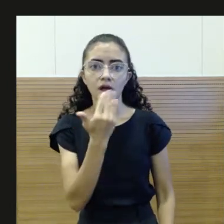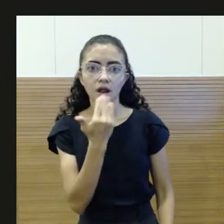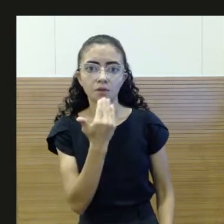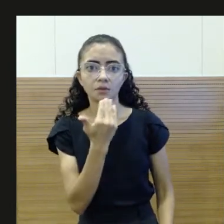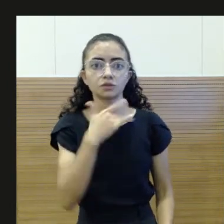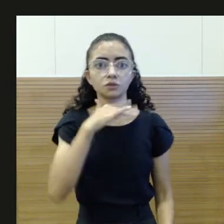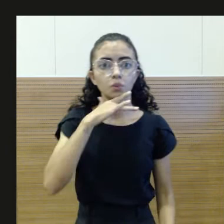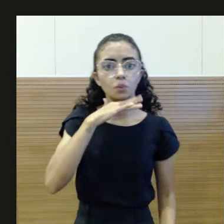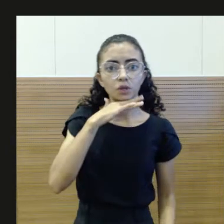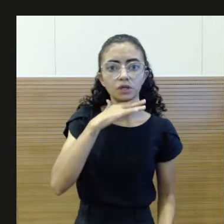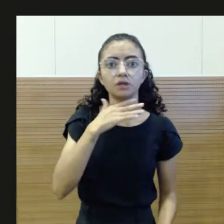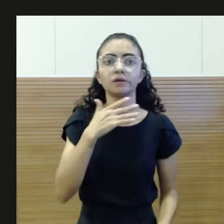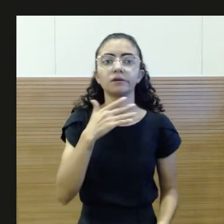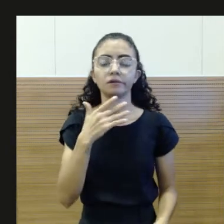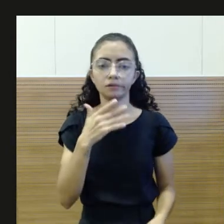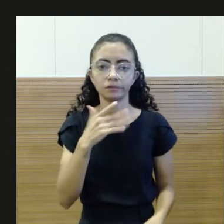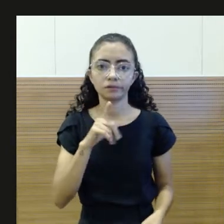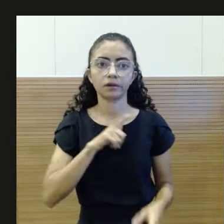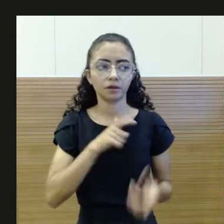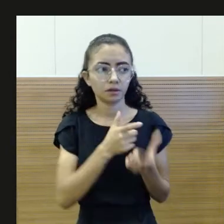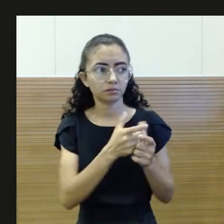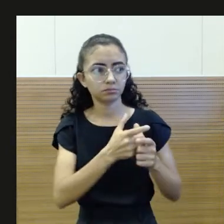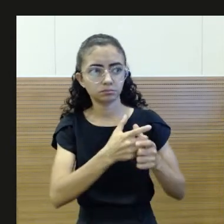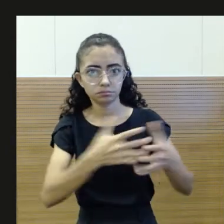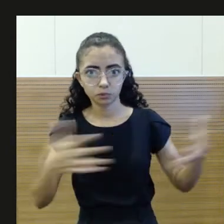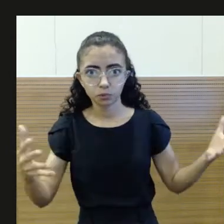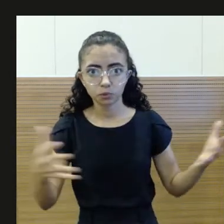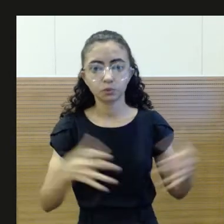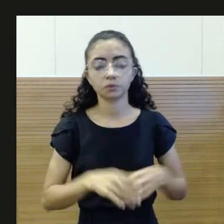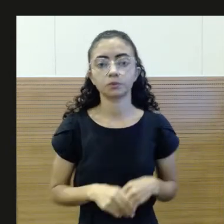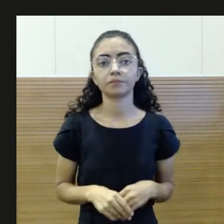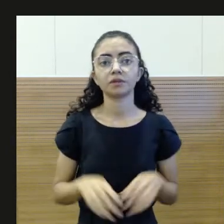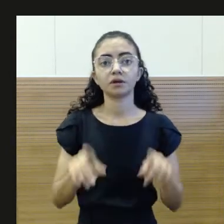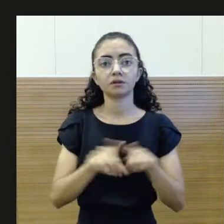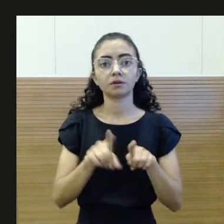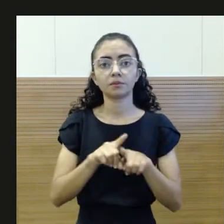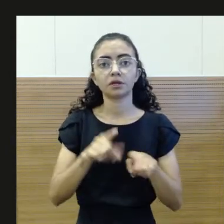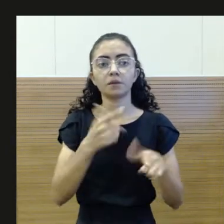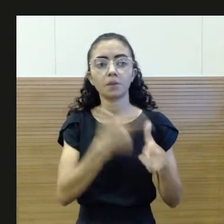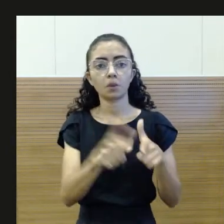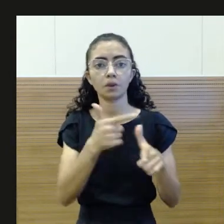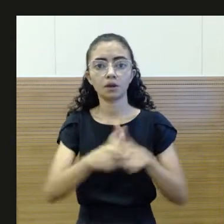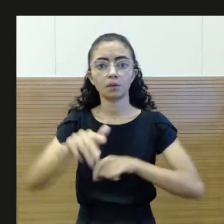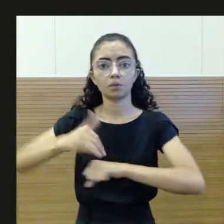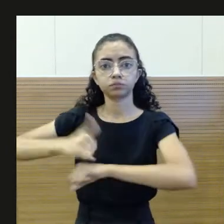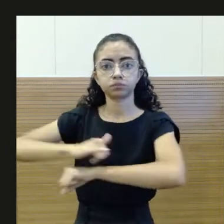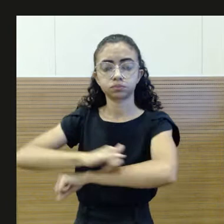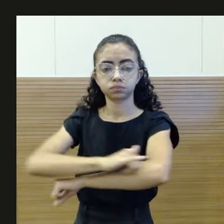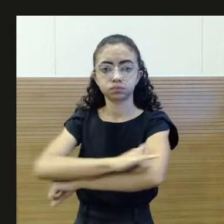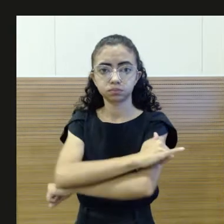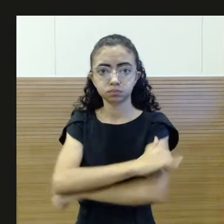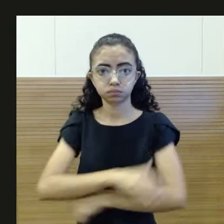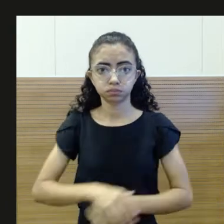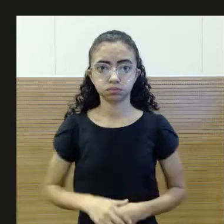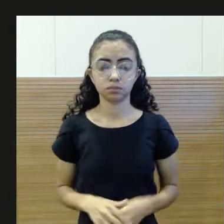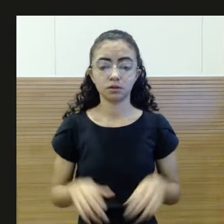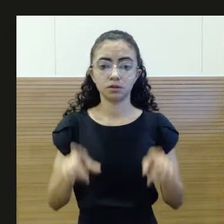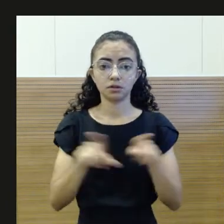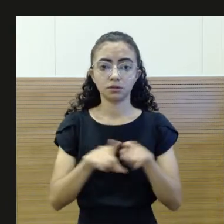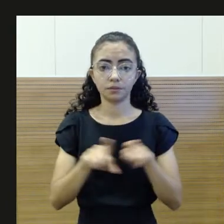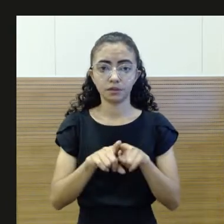and it's important that the rates that increases significantly with people with